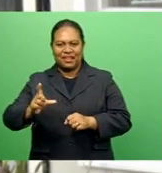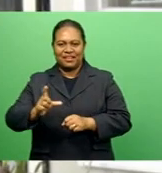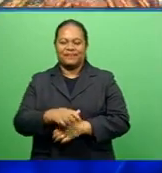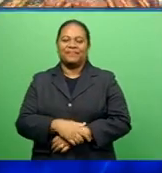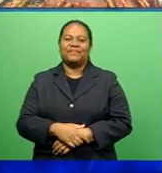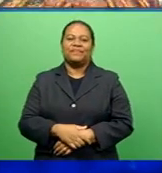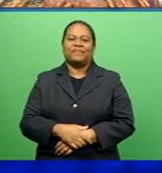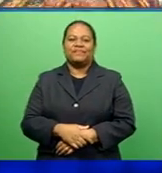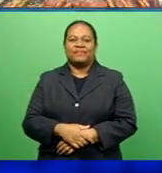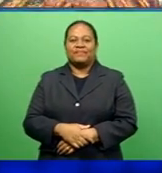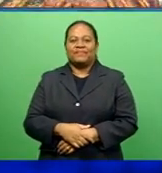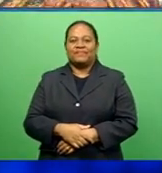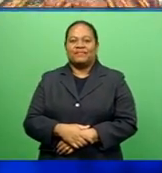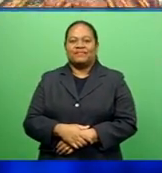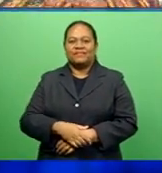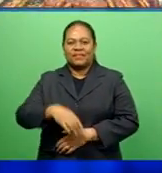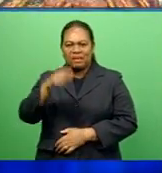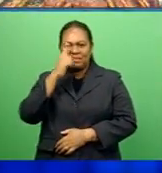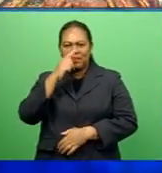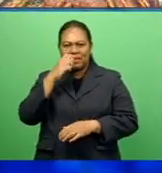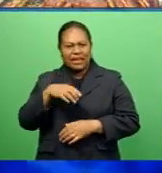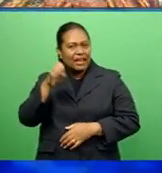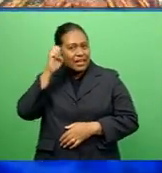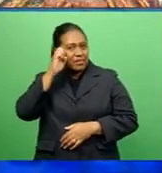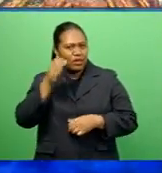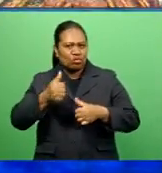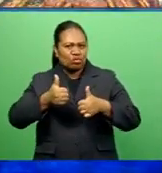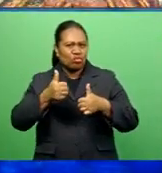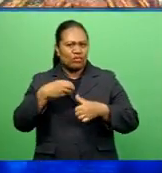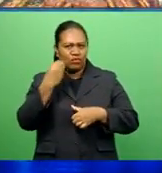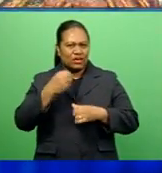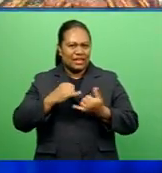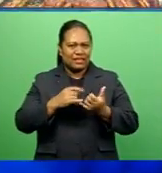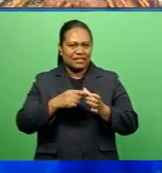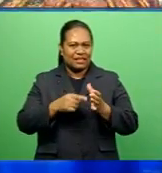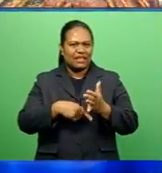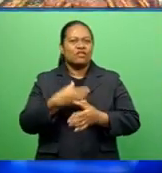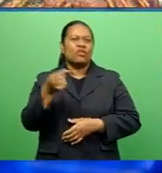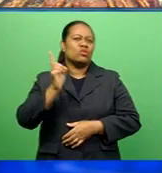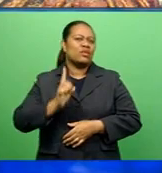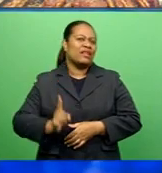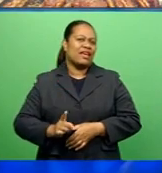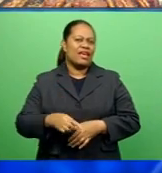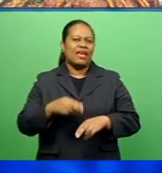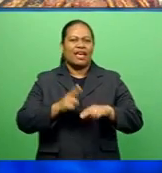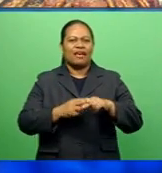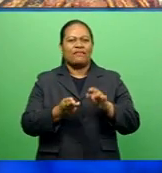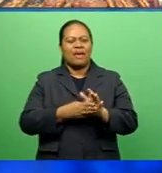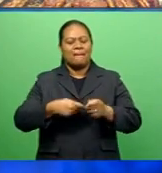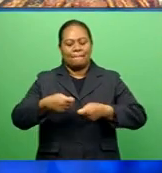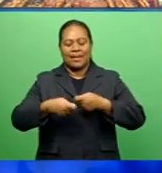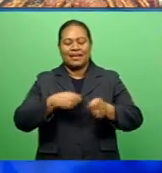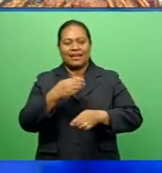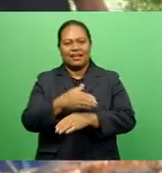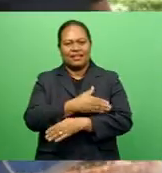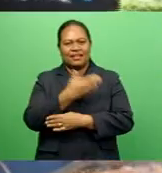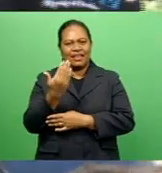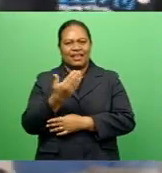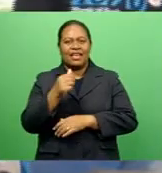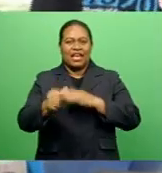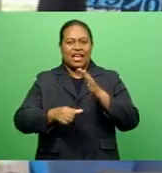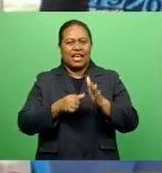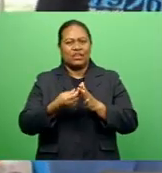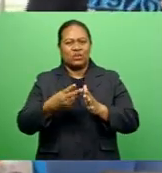News. People can expect good food at this Saturday's Today FM System Family Market Day. 27-year-old